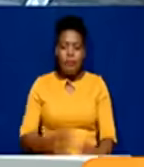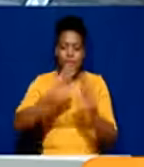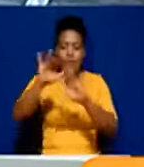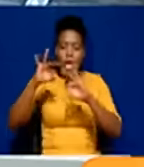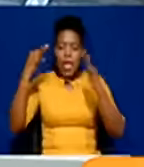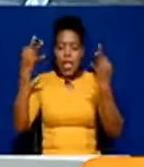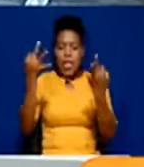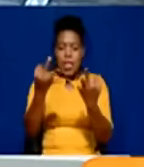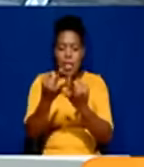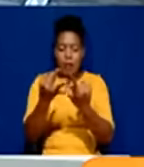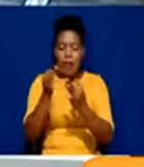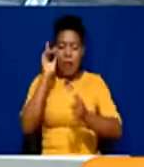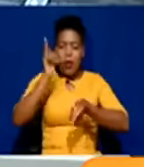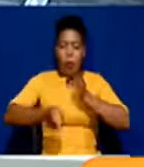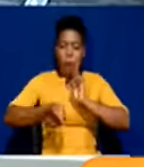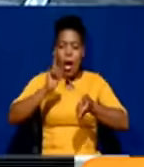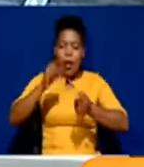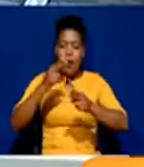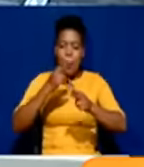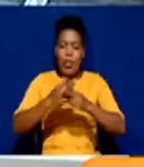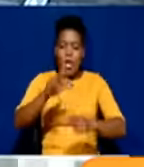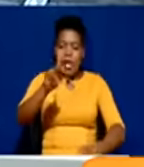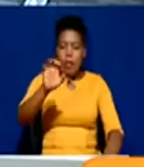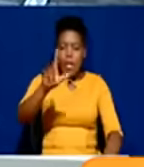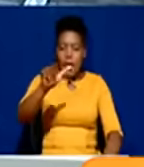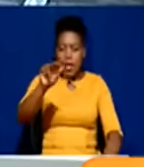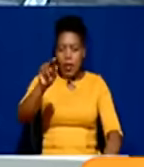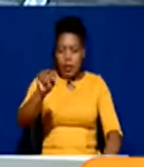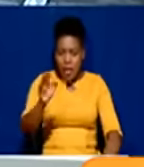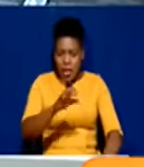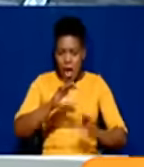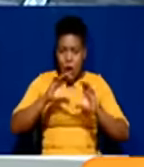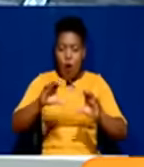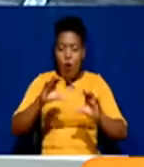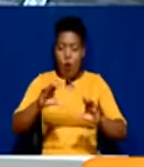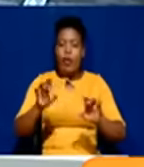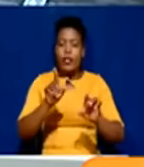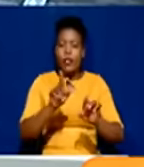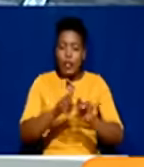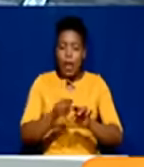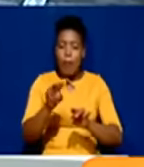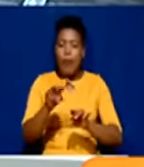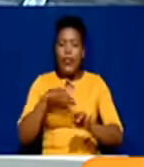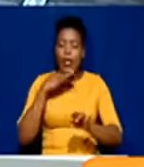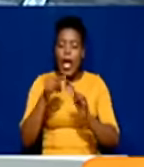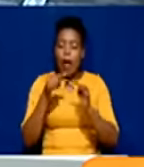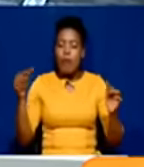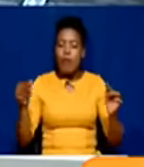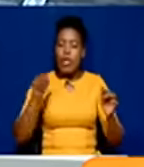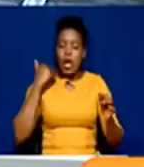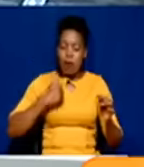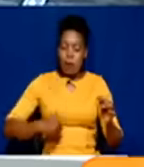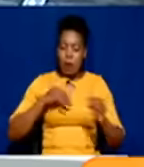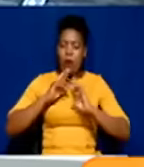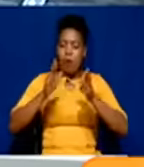The family of the late world marathon record holder Kelvin Kiptum's coach Gervais Hakizimana has rejected an autopsy